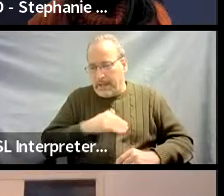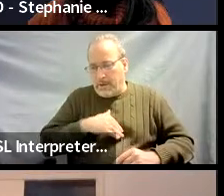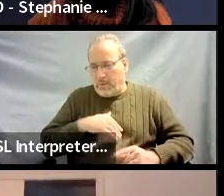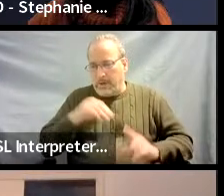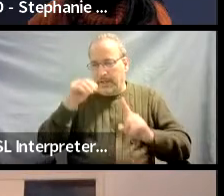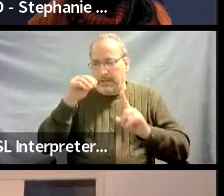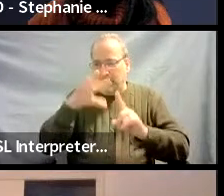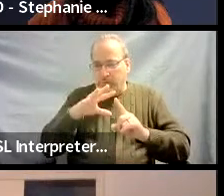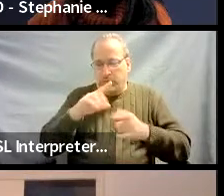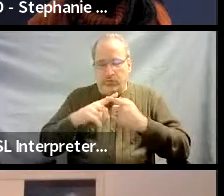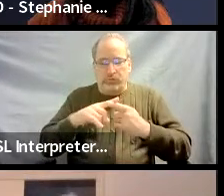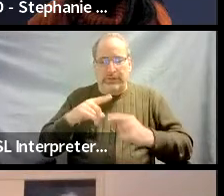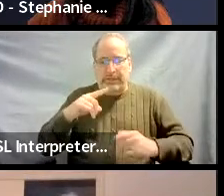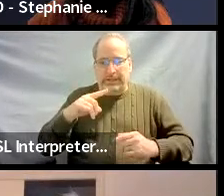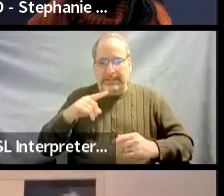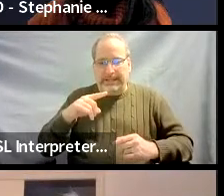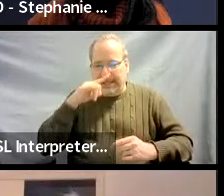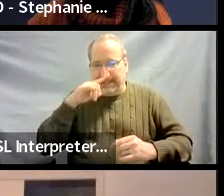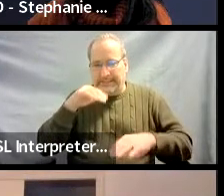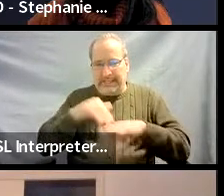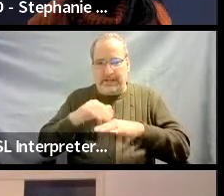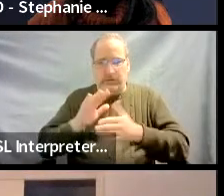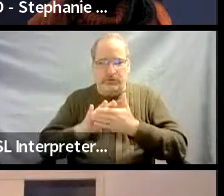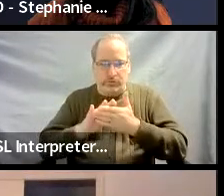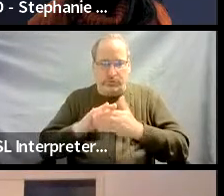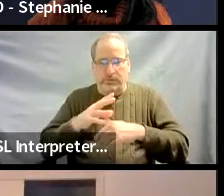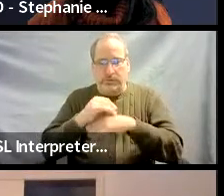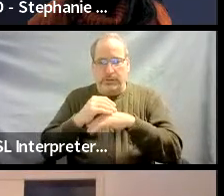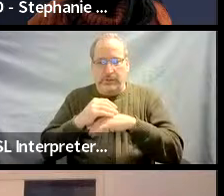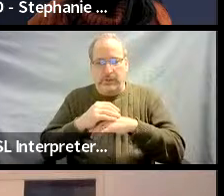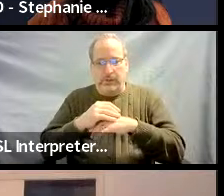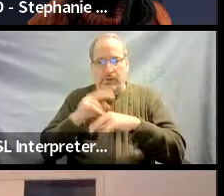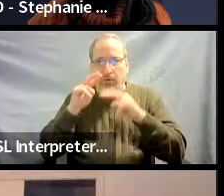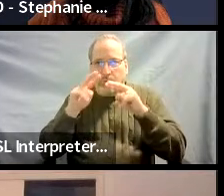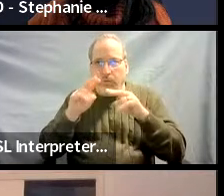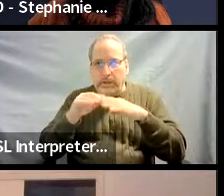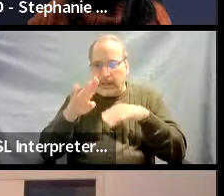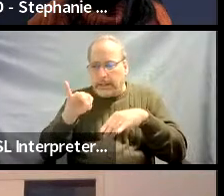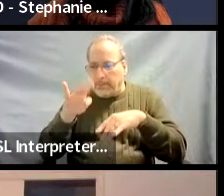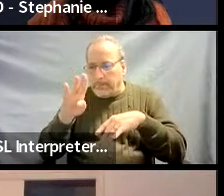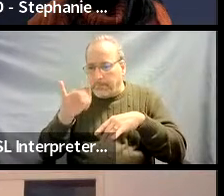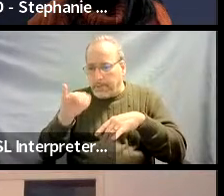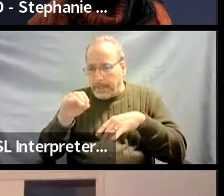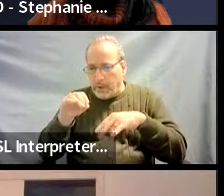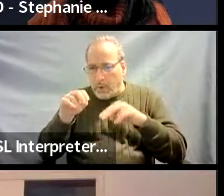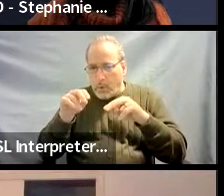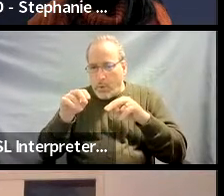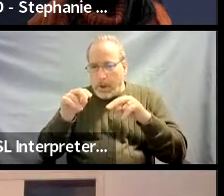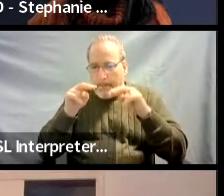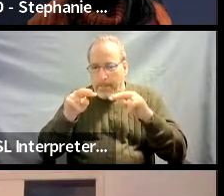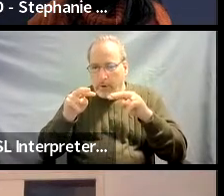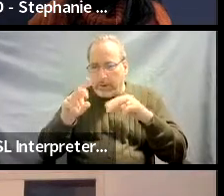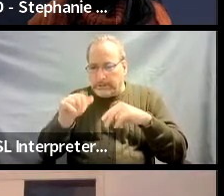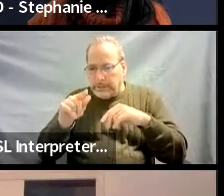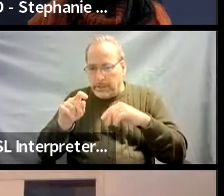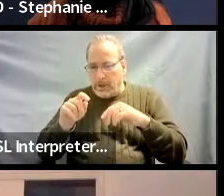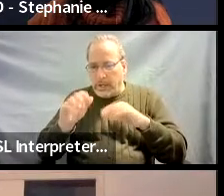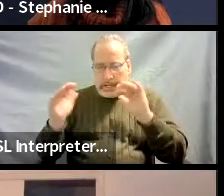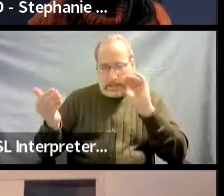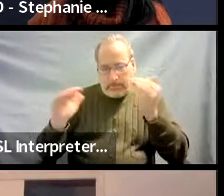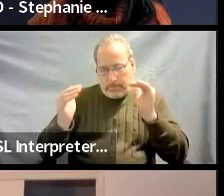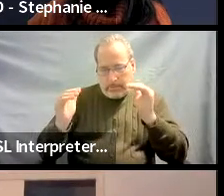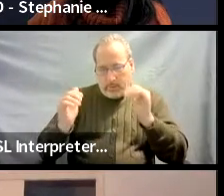kids at the school. And looking at the biomonitoring data with the air data